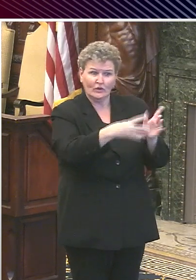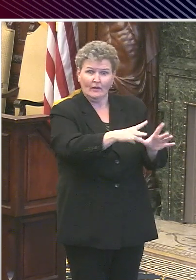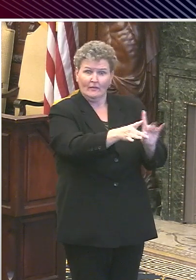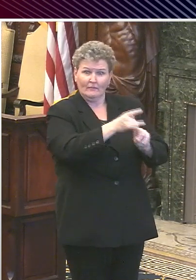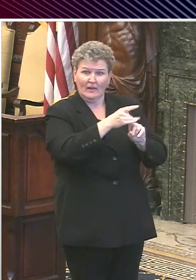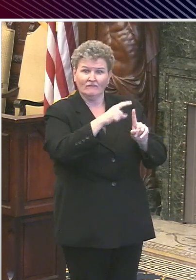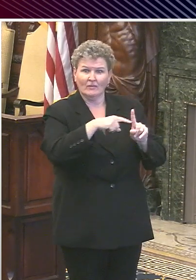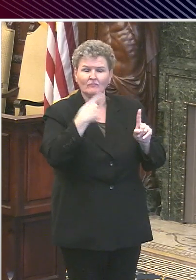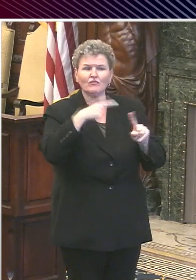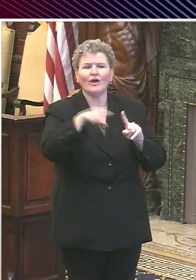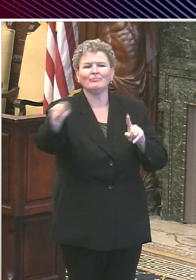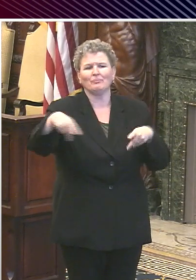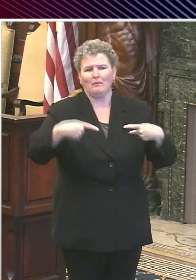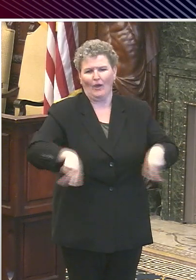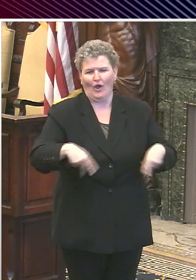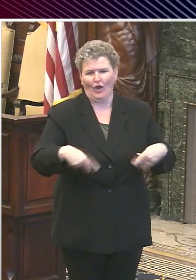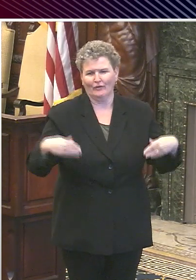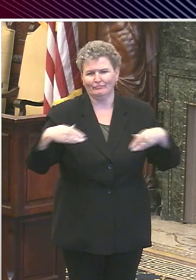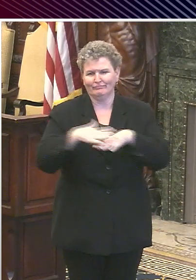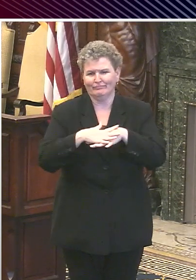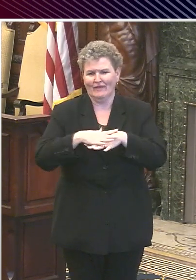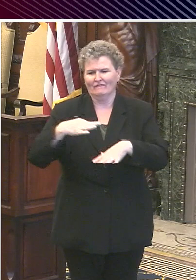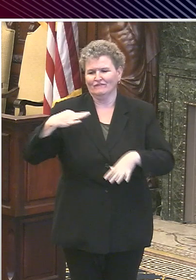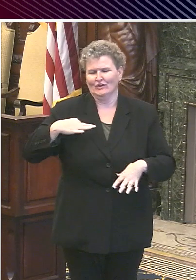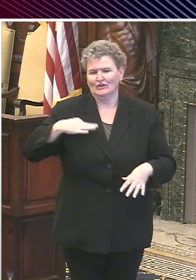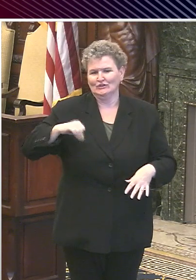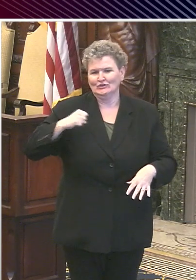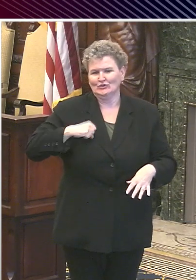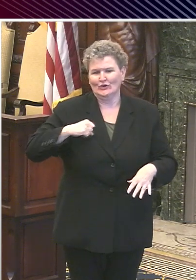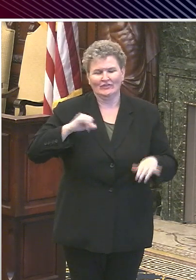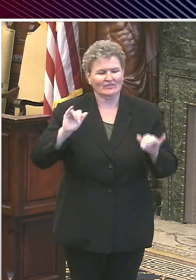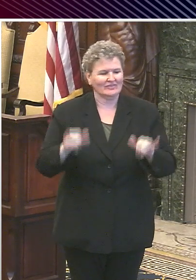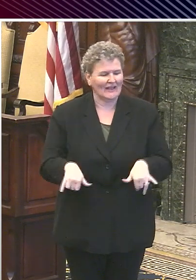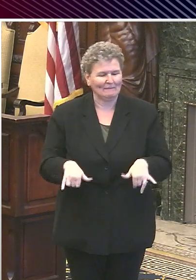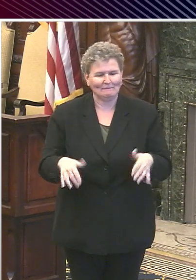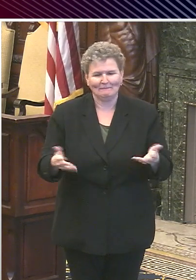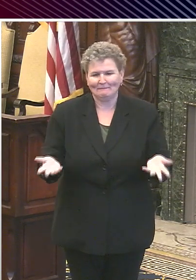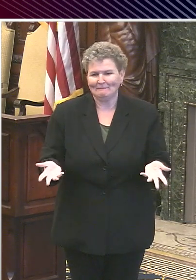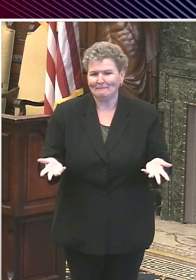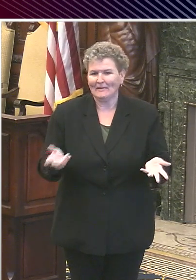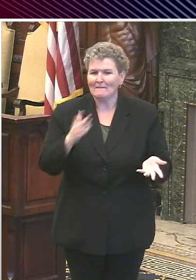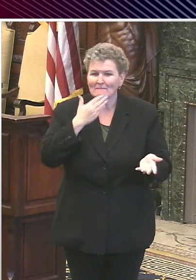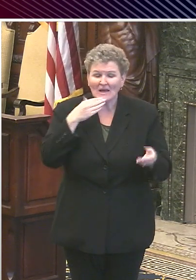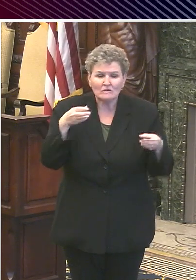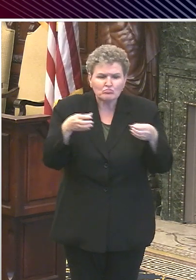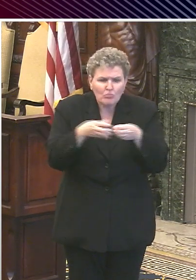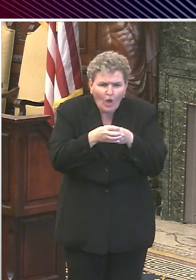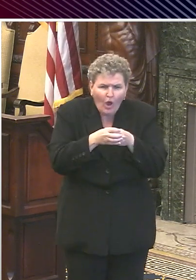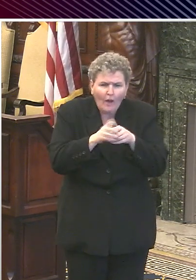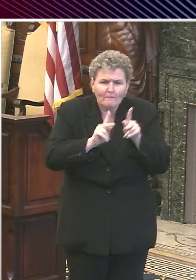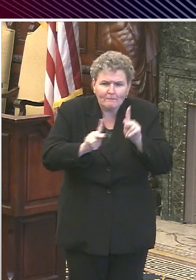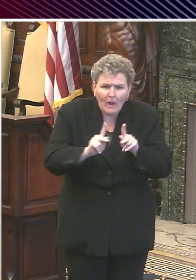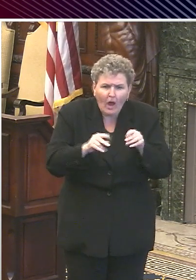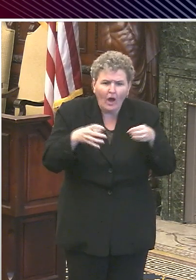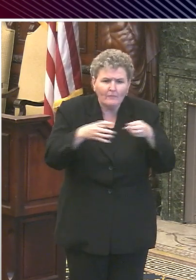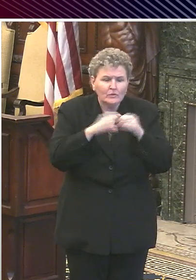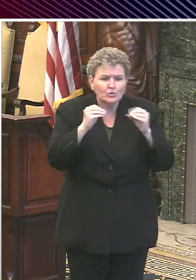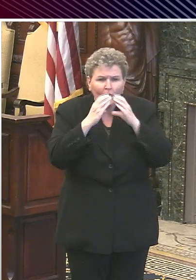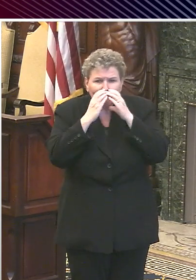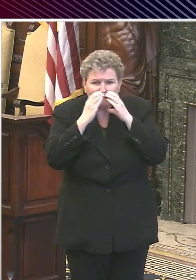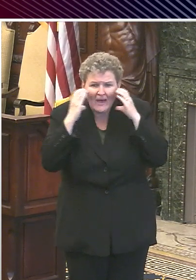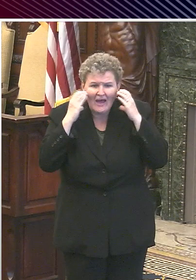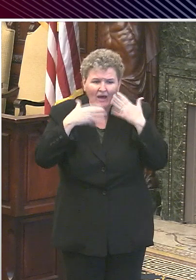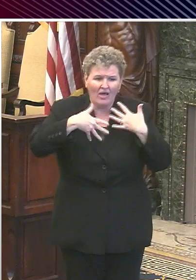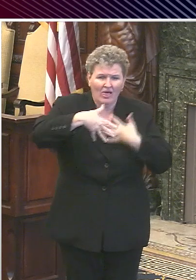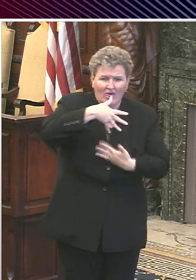were organized by fraternities and sororities. Even if these parties are relatively small, if people are not wearing masks and they're getting together indoors, they